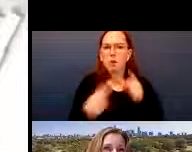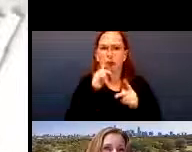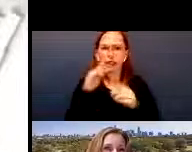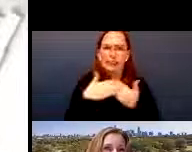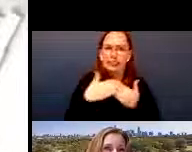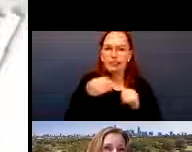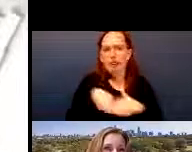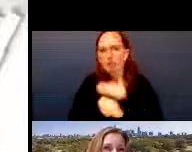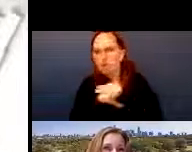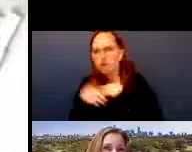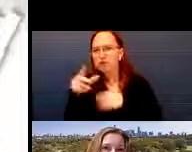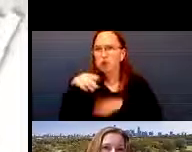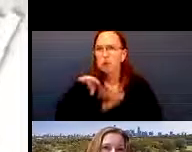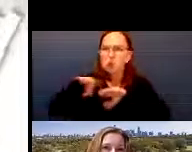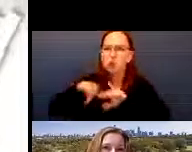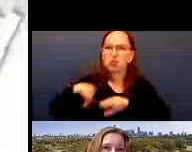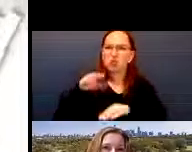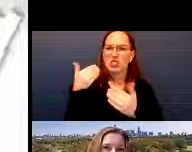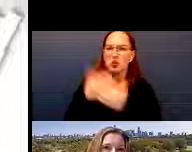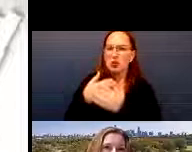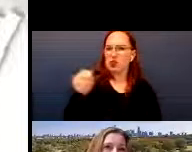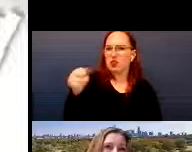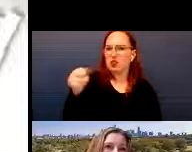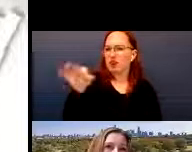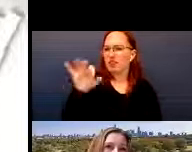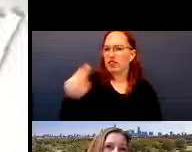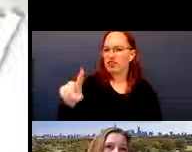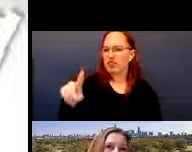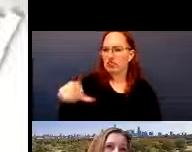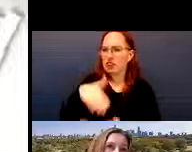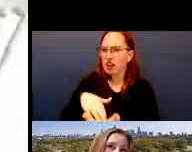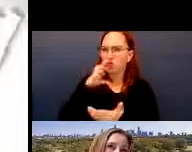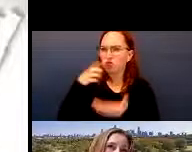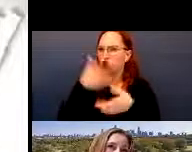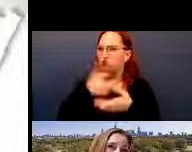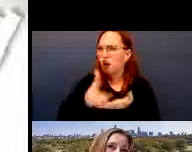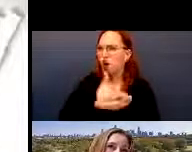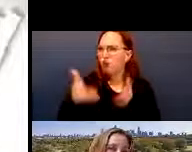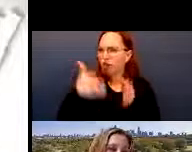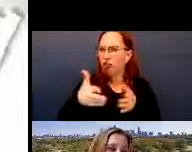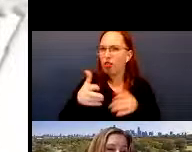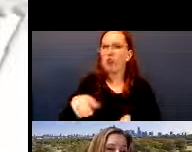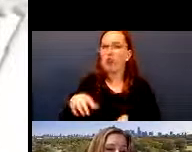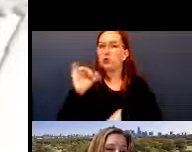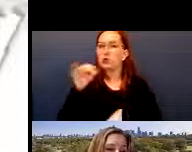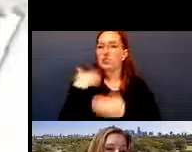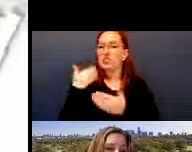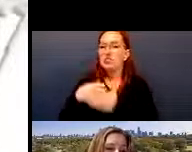that parking by the Sheffield Center and the bathhouse. This would be a garage entry by the Moon